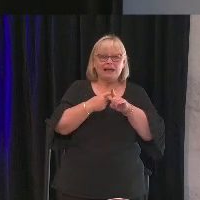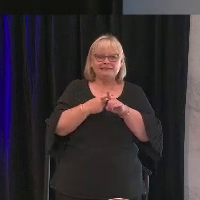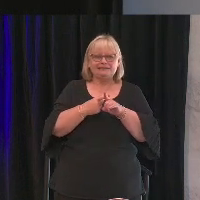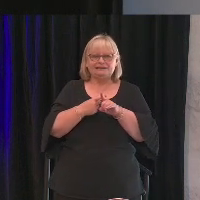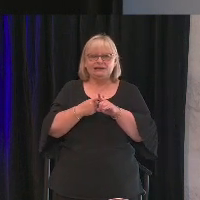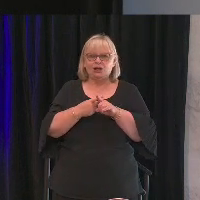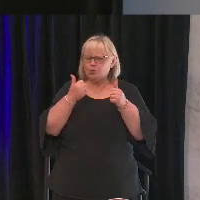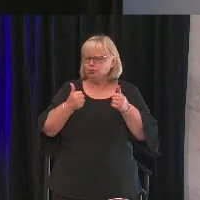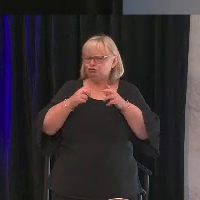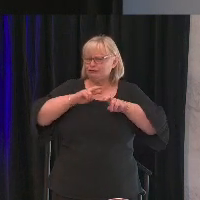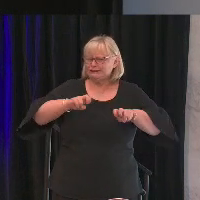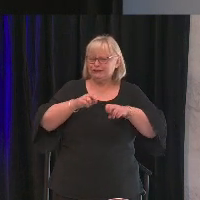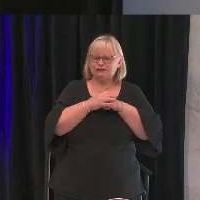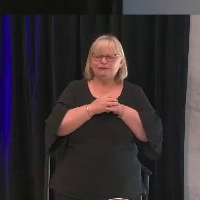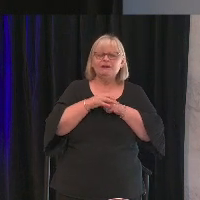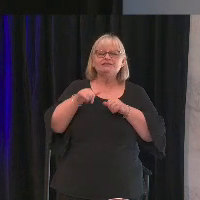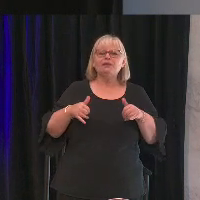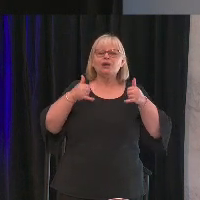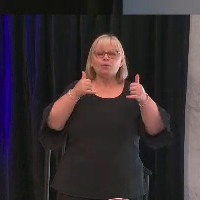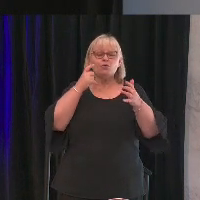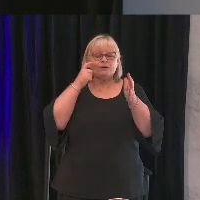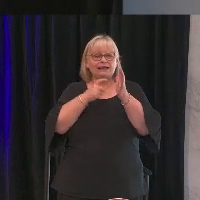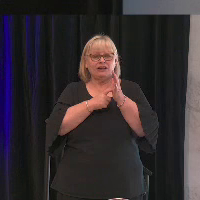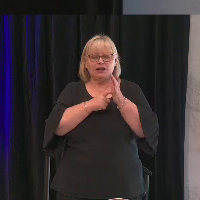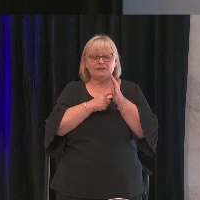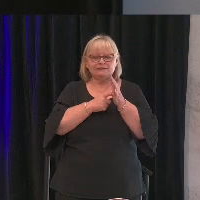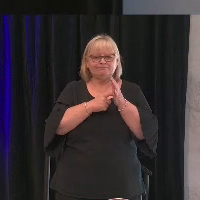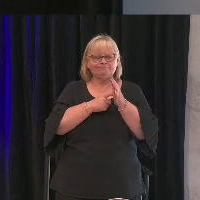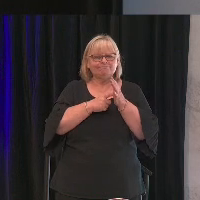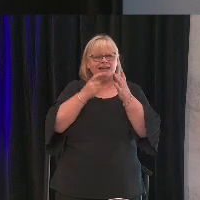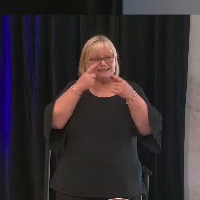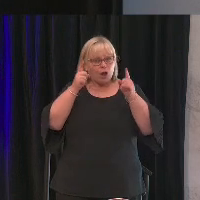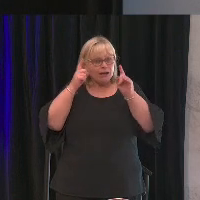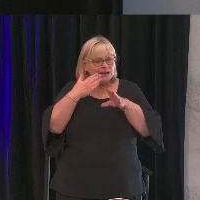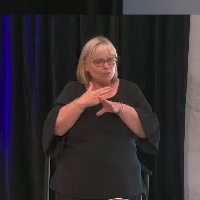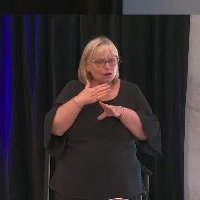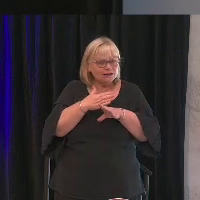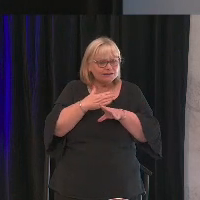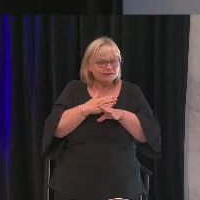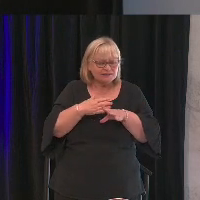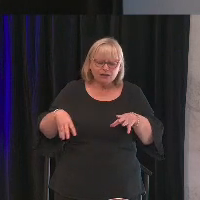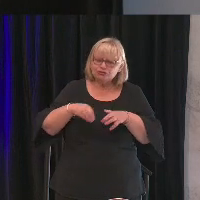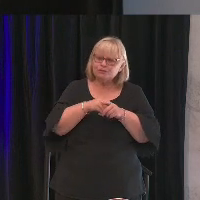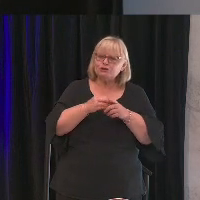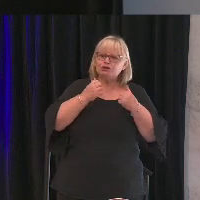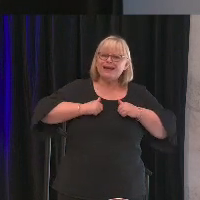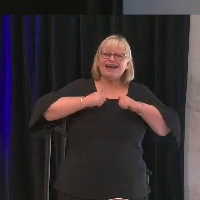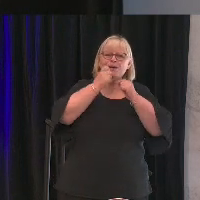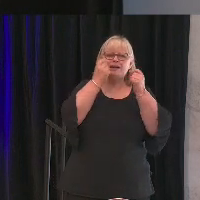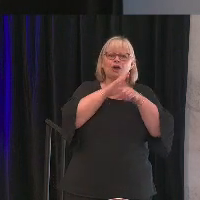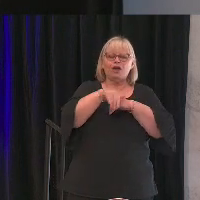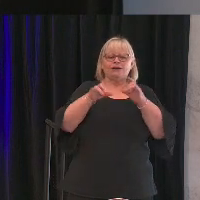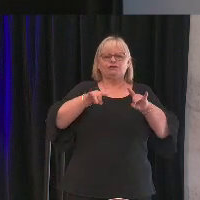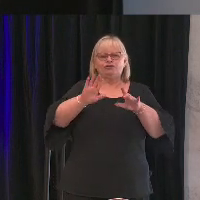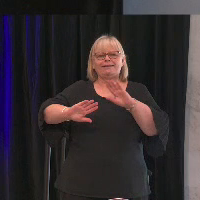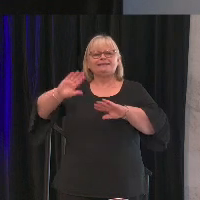deep research. This award recognises scholarly works that contribute significantly to our understanding of the Australian